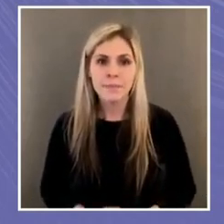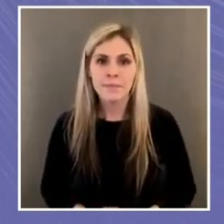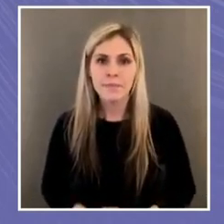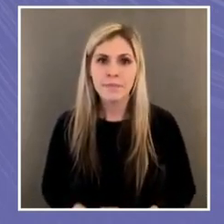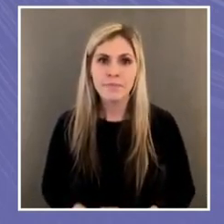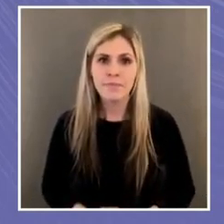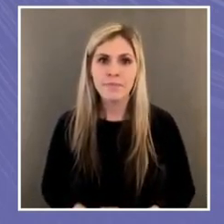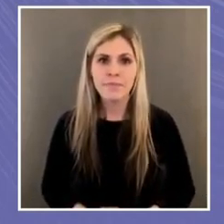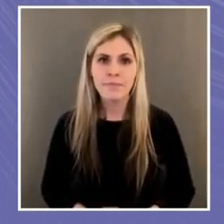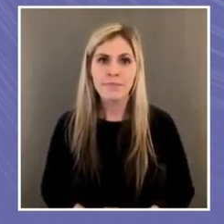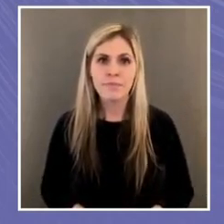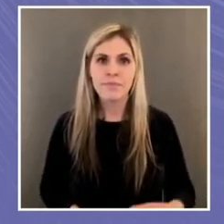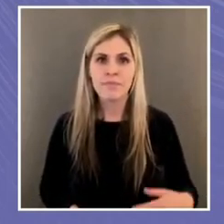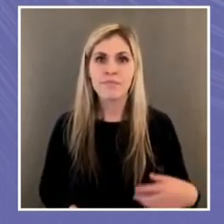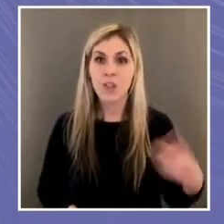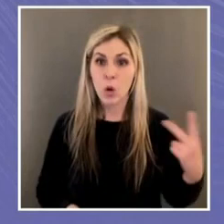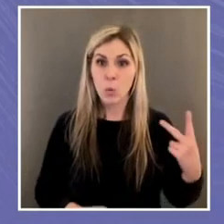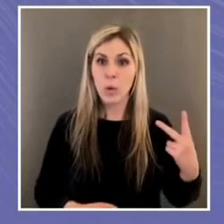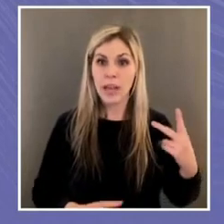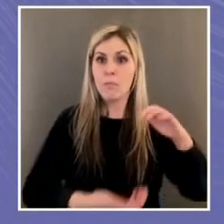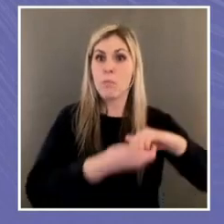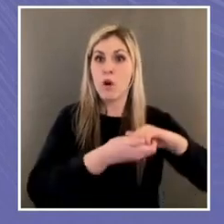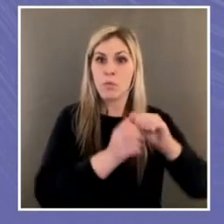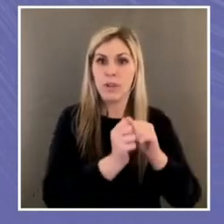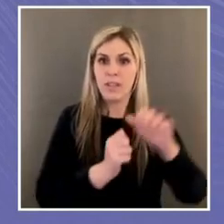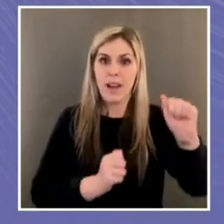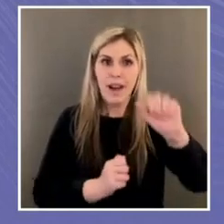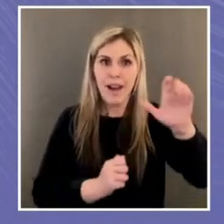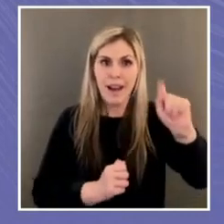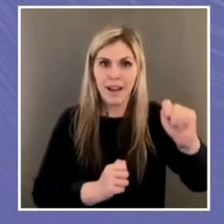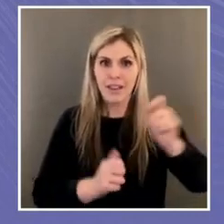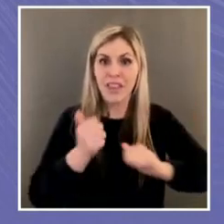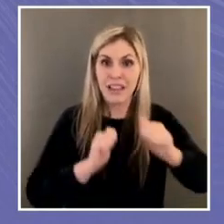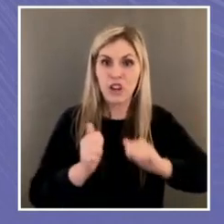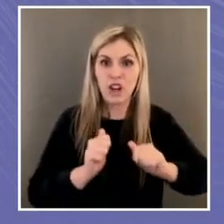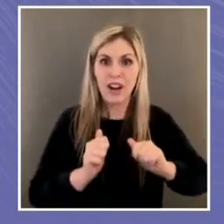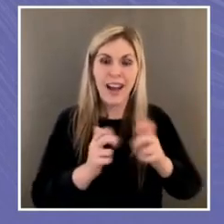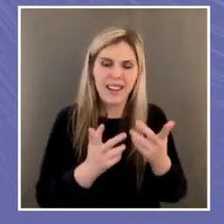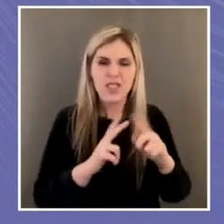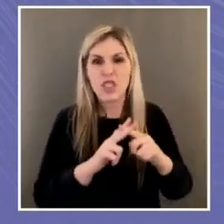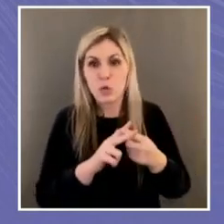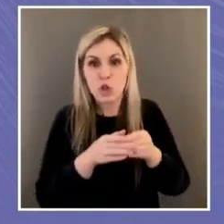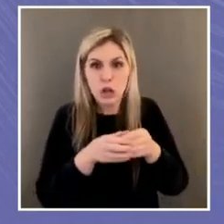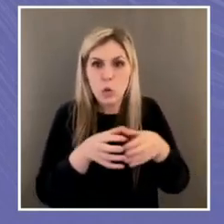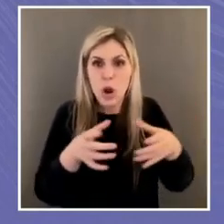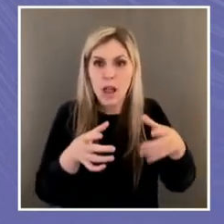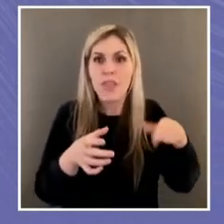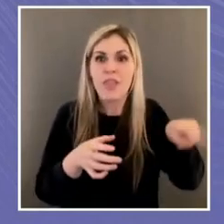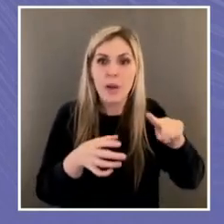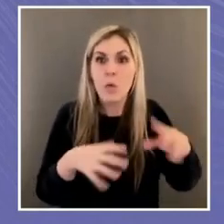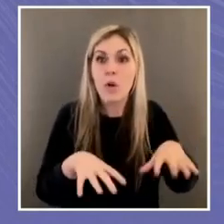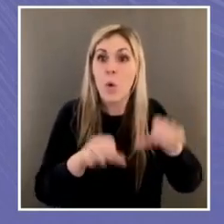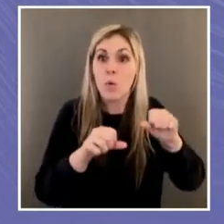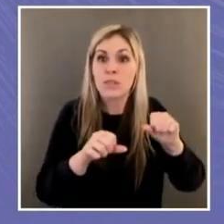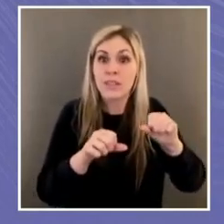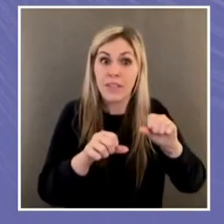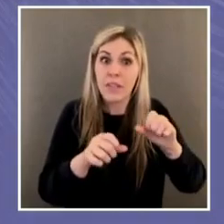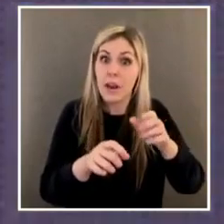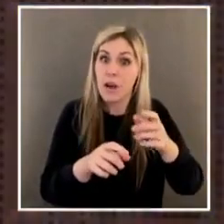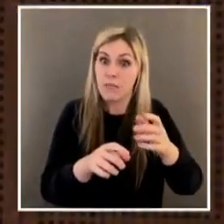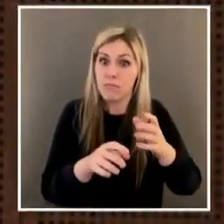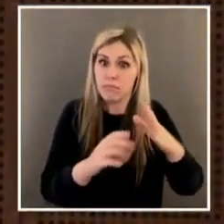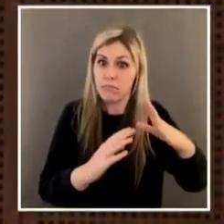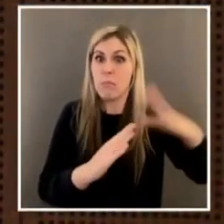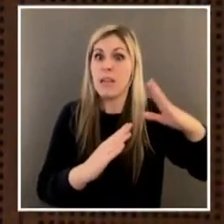We entered into a partnership with ACT Theater, and as a kind of incubator, they would host us for main stage plays, one in each